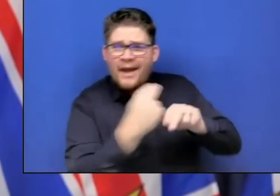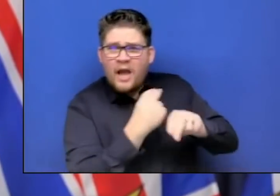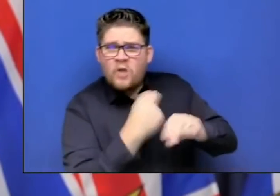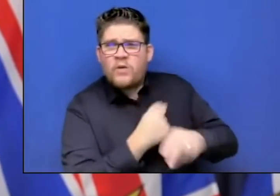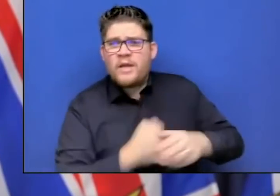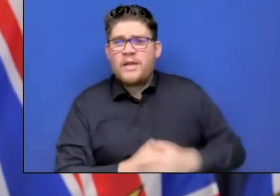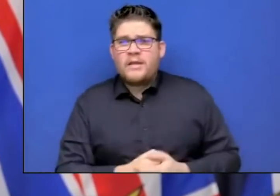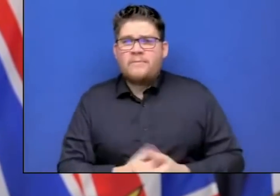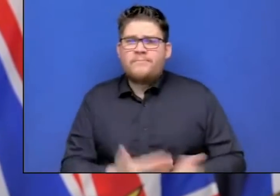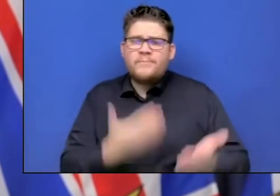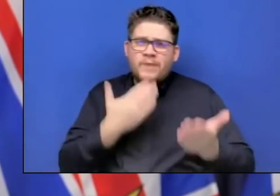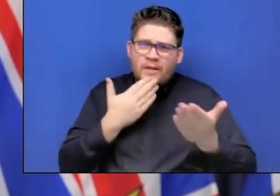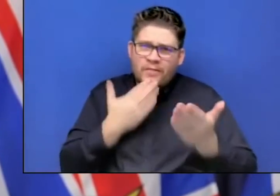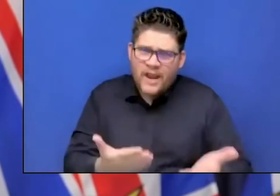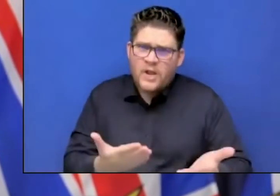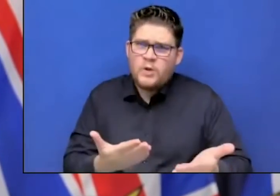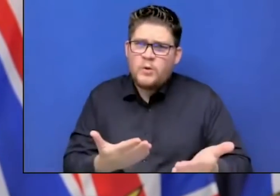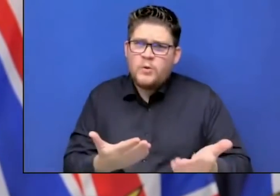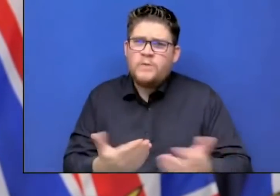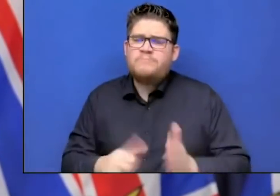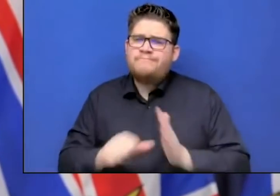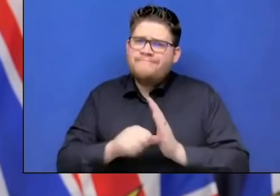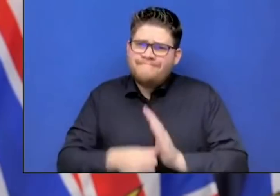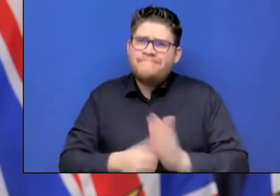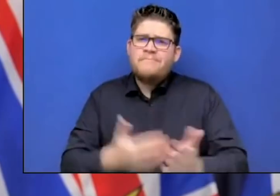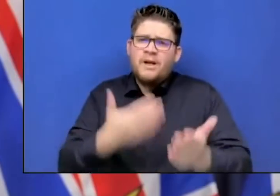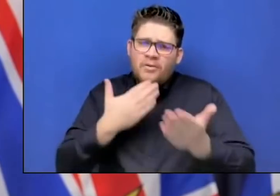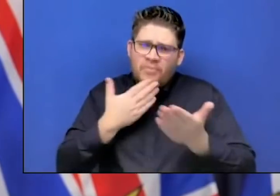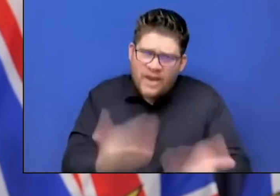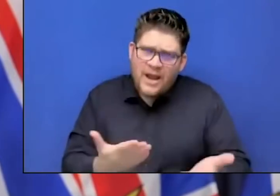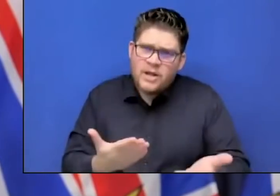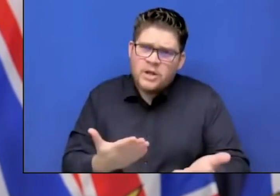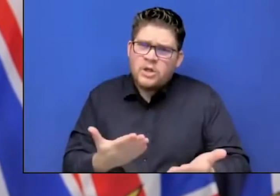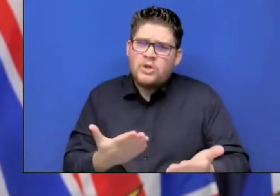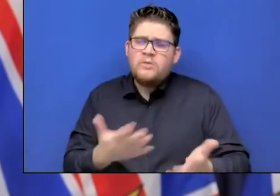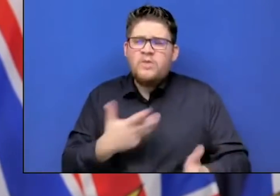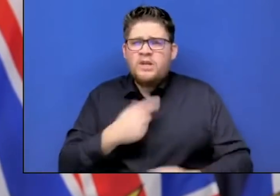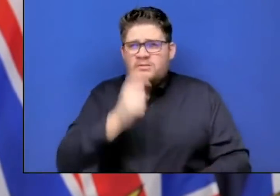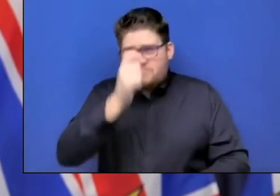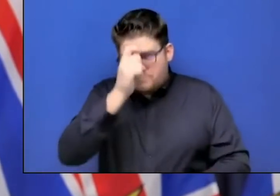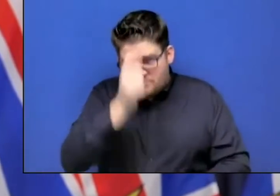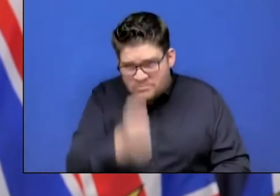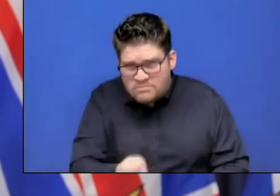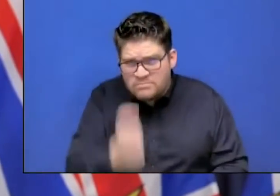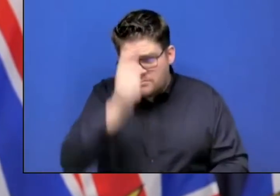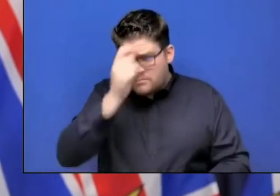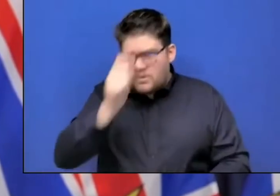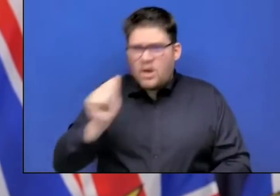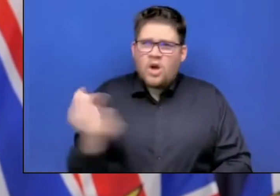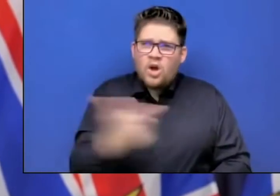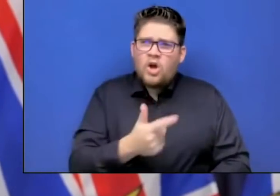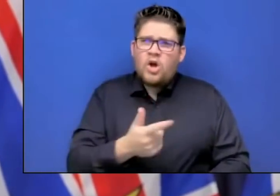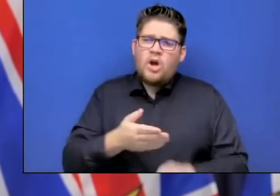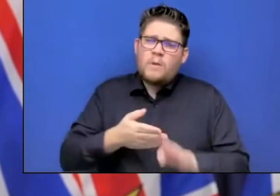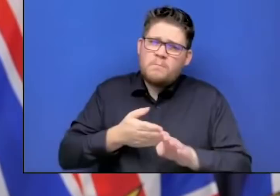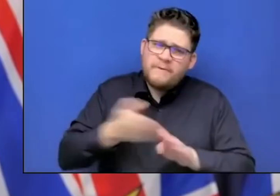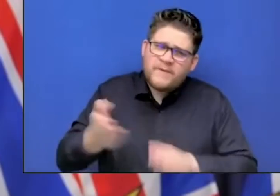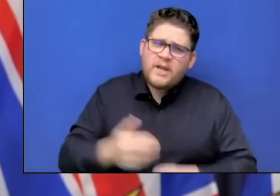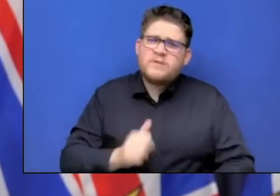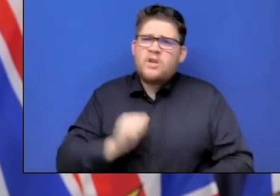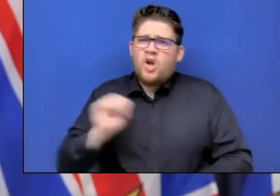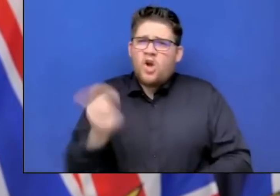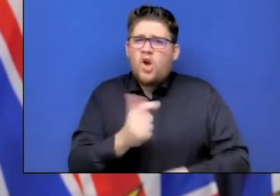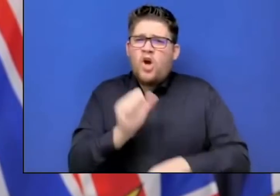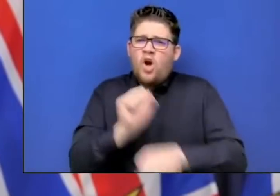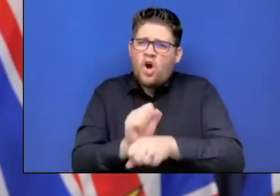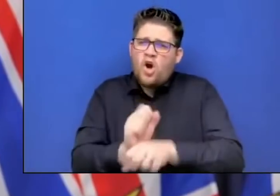the traveling public, I want to again extend my appreciation and sincere respect for the professionalism and hard work of all the crews out